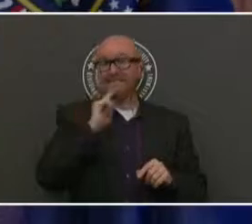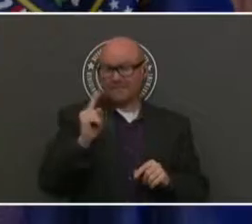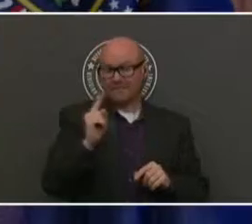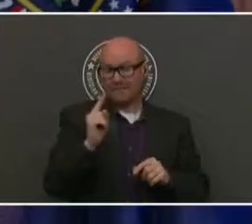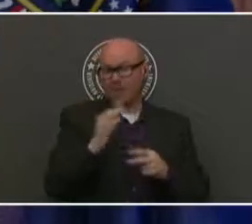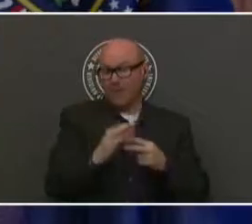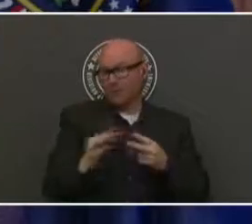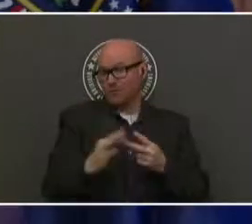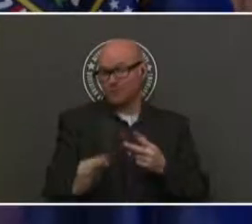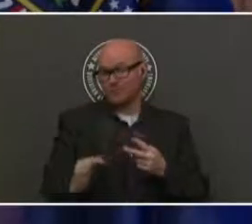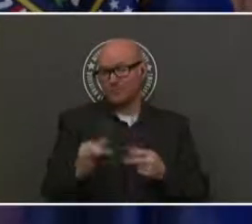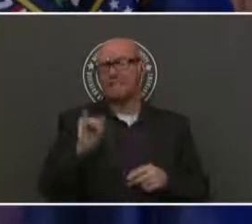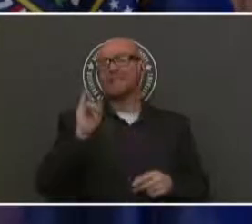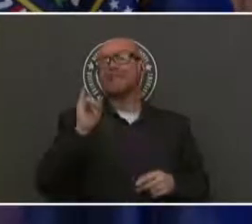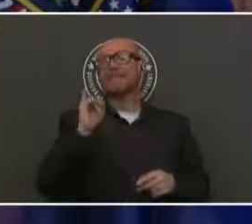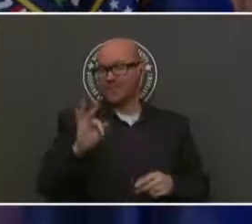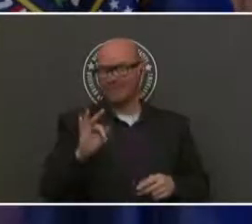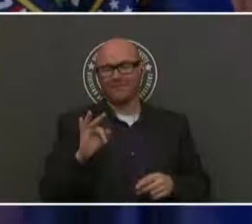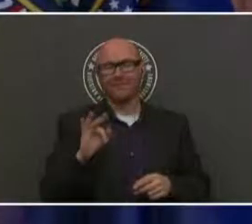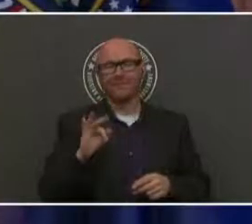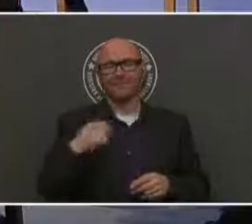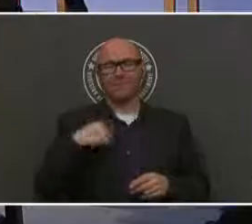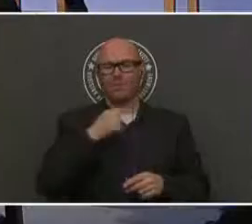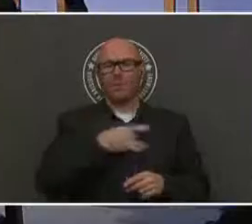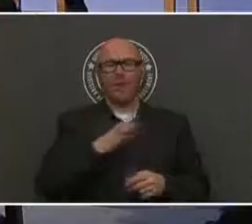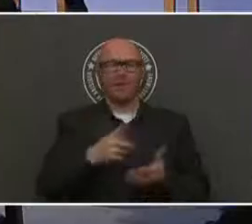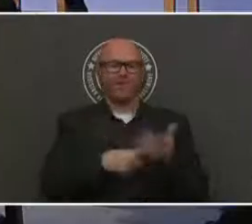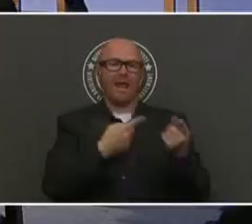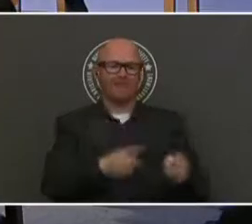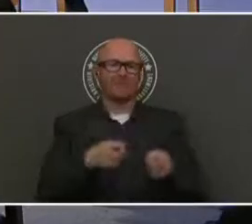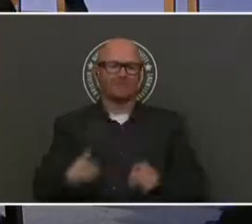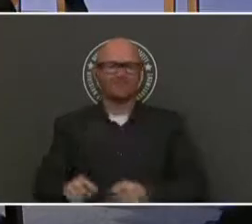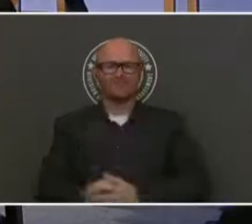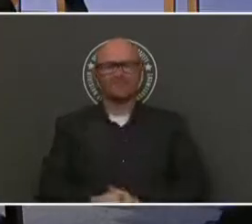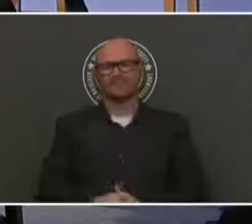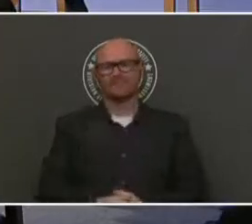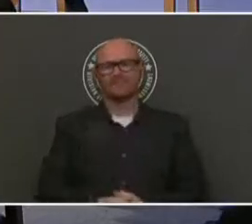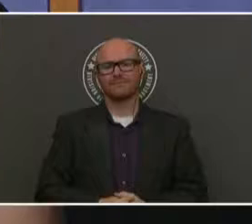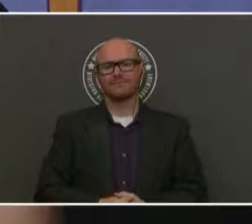but that's what's likely to happen. Okay, thank you